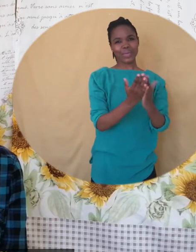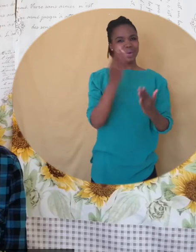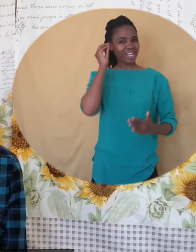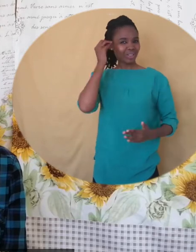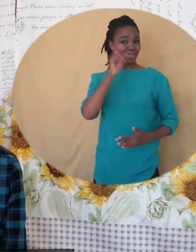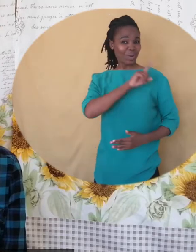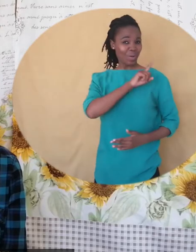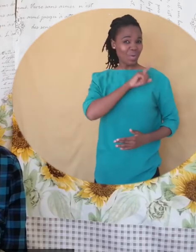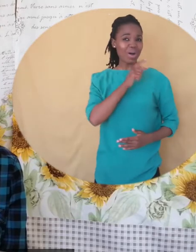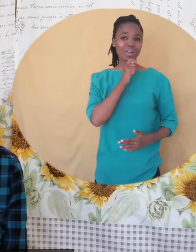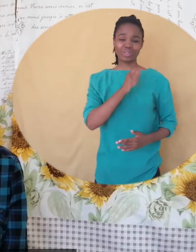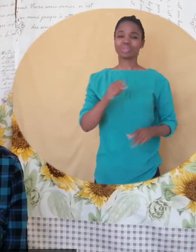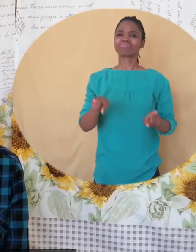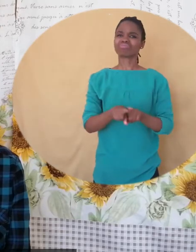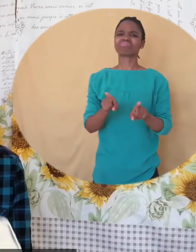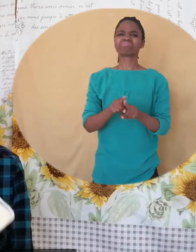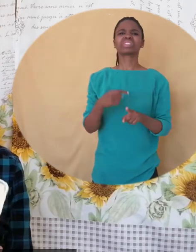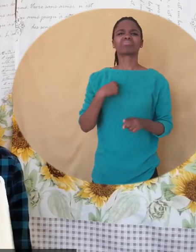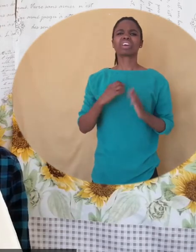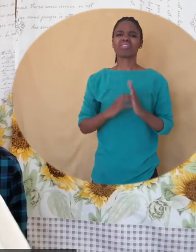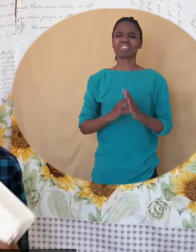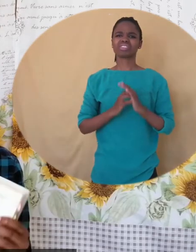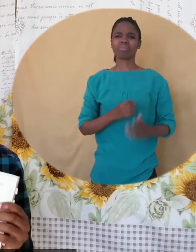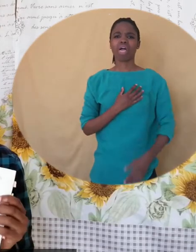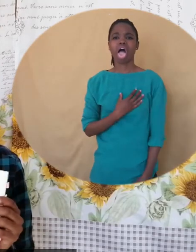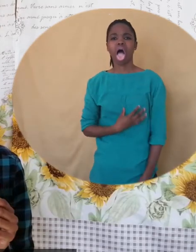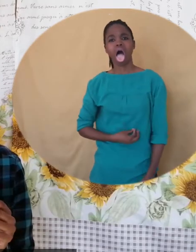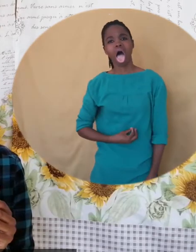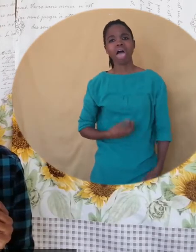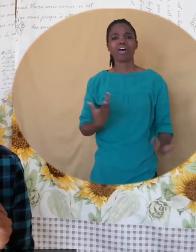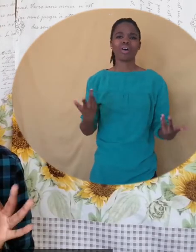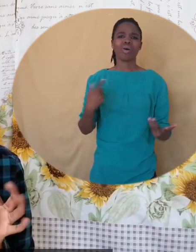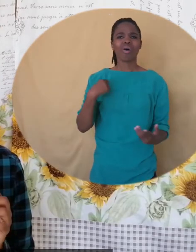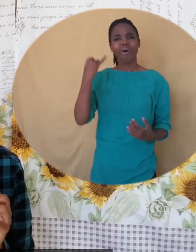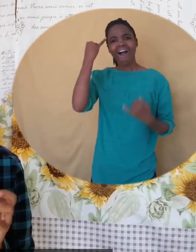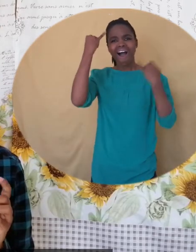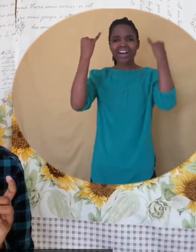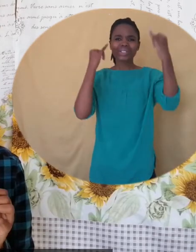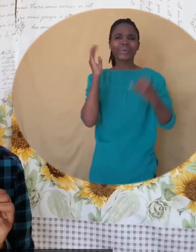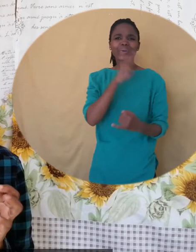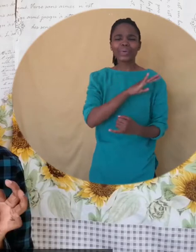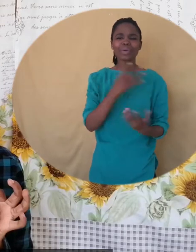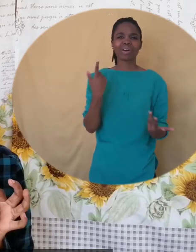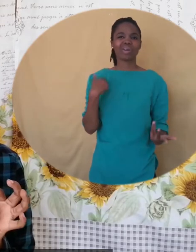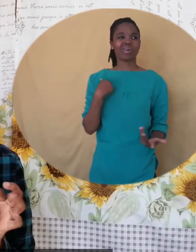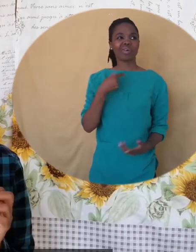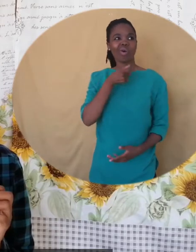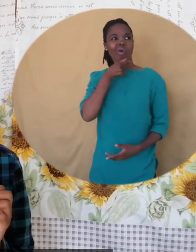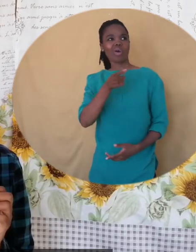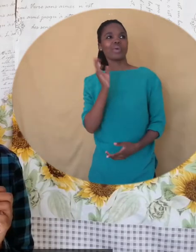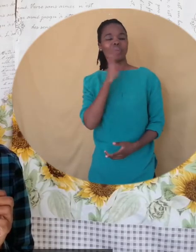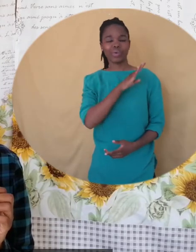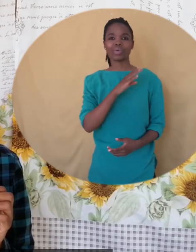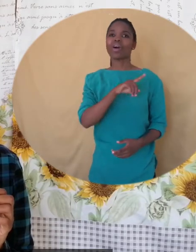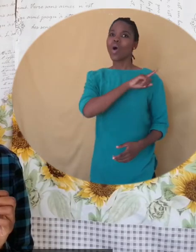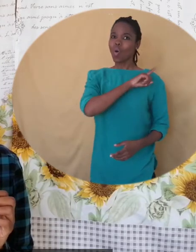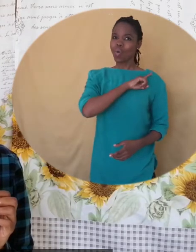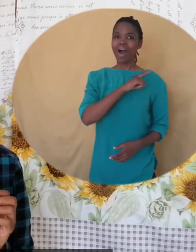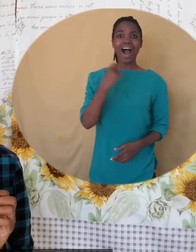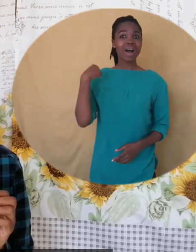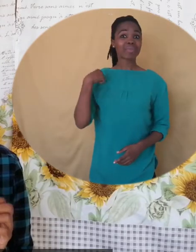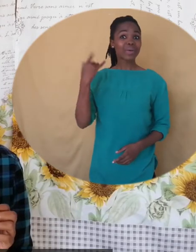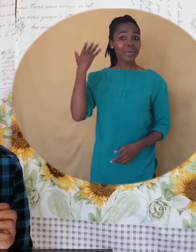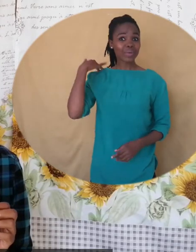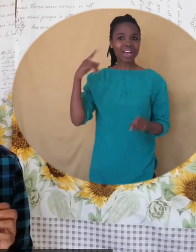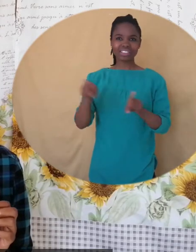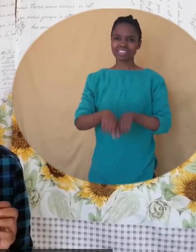This is a very interesting book. You know, this is a book where I come to for inspiration. The closest thing that I remember